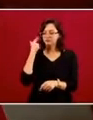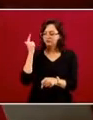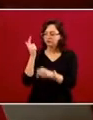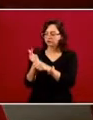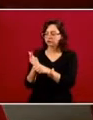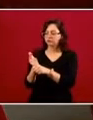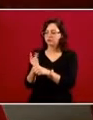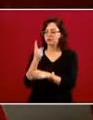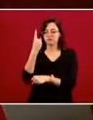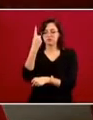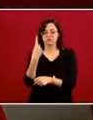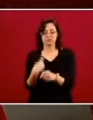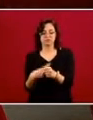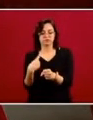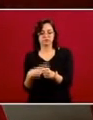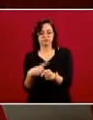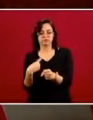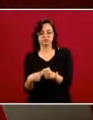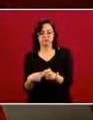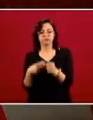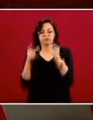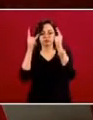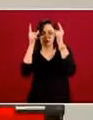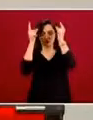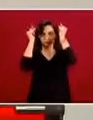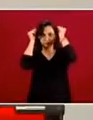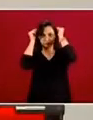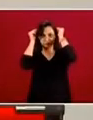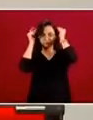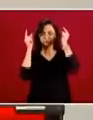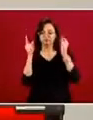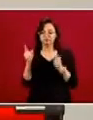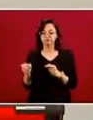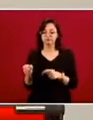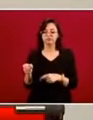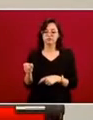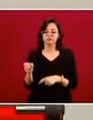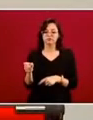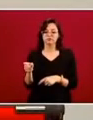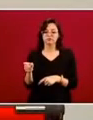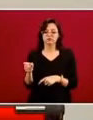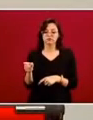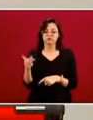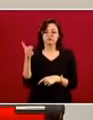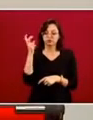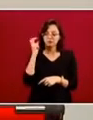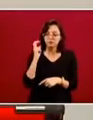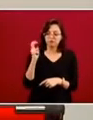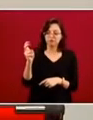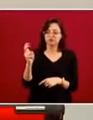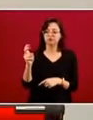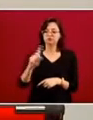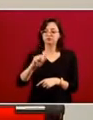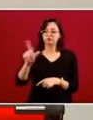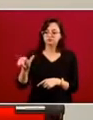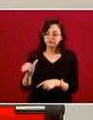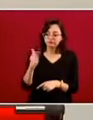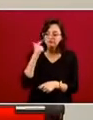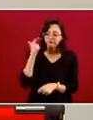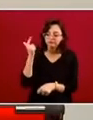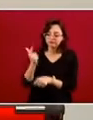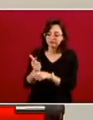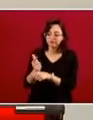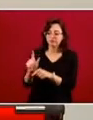number 11 in Piedras Negras, we detected a case of a nurse who had